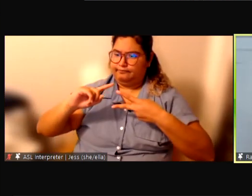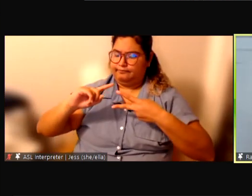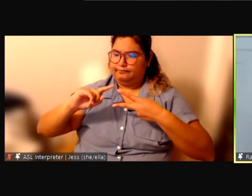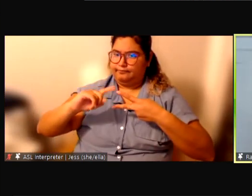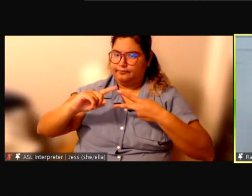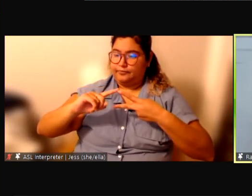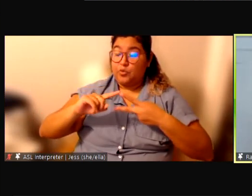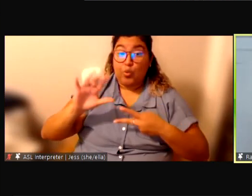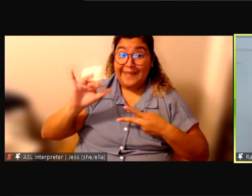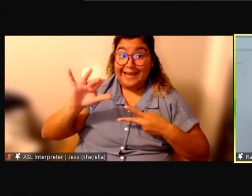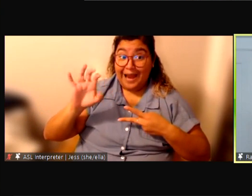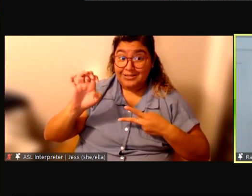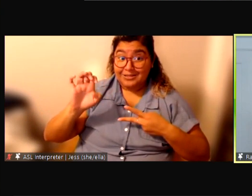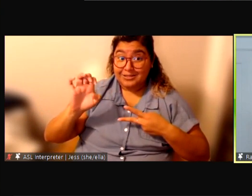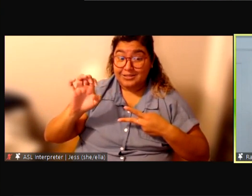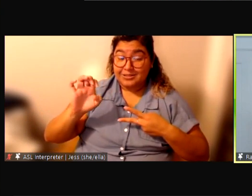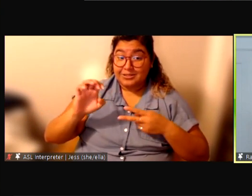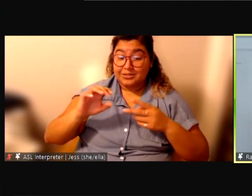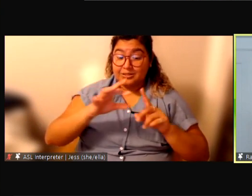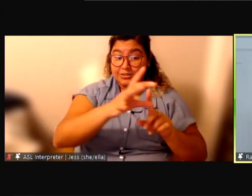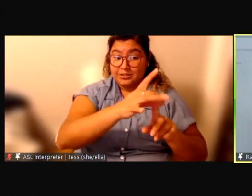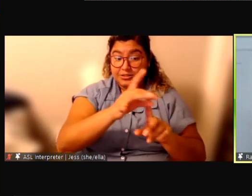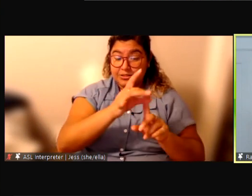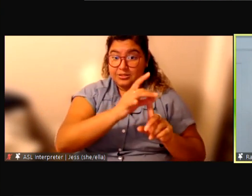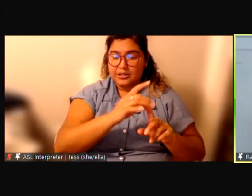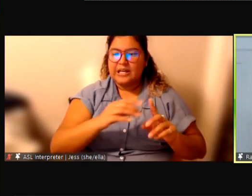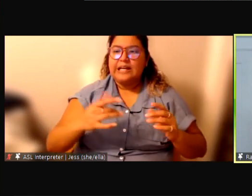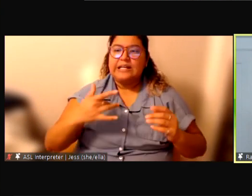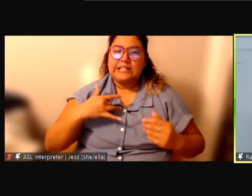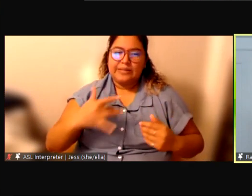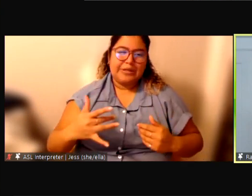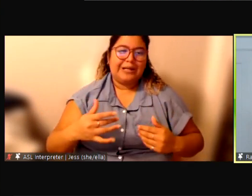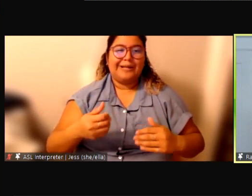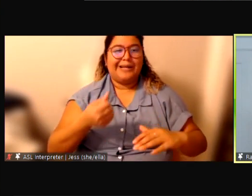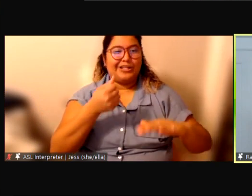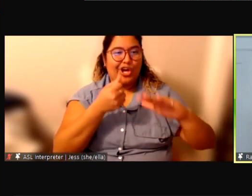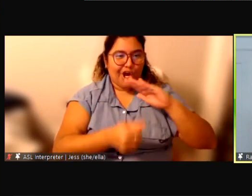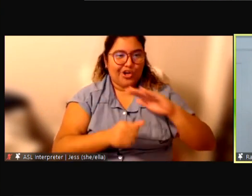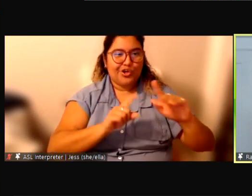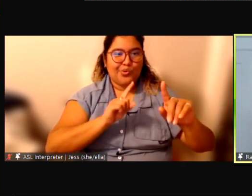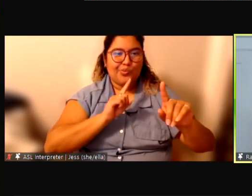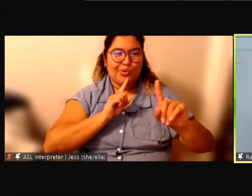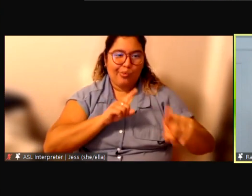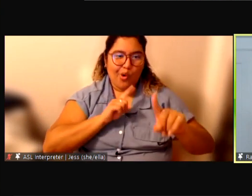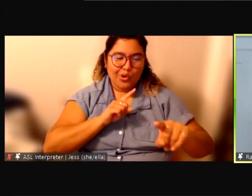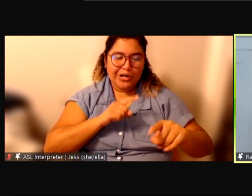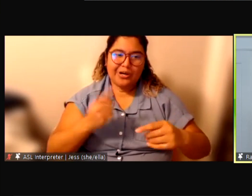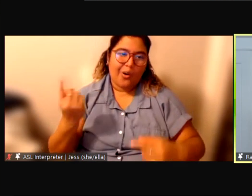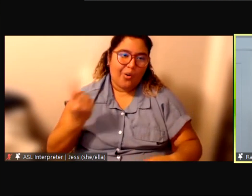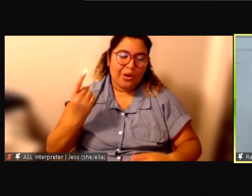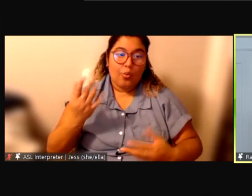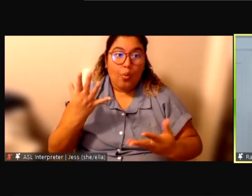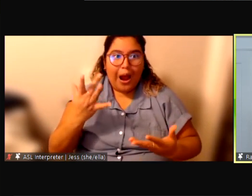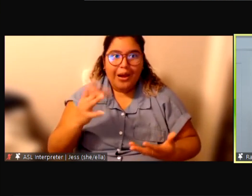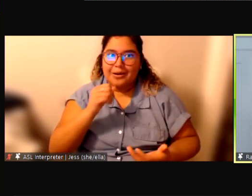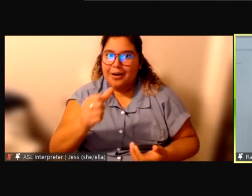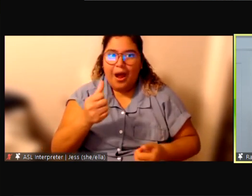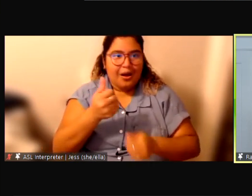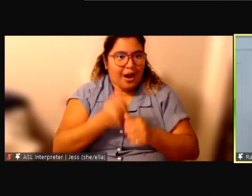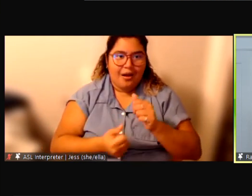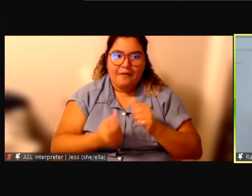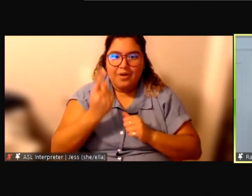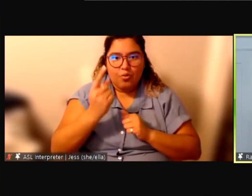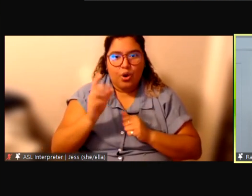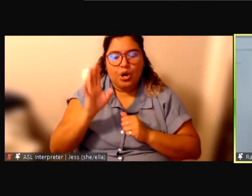think there will always be underreporting of communicable diseases. We know that not everyone